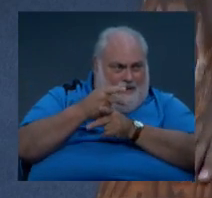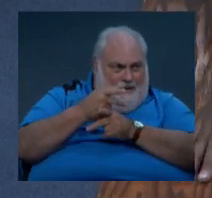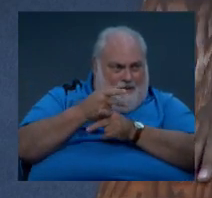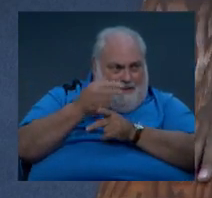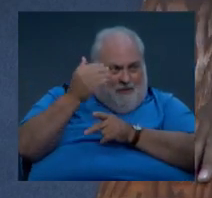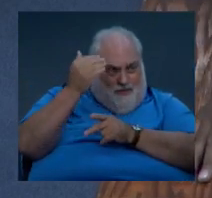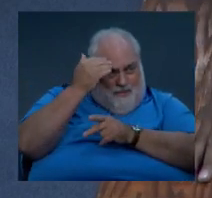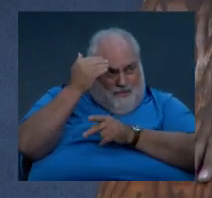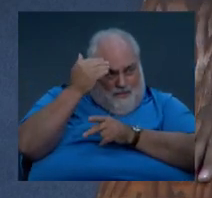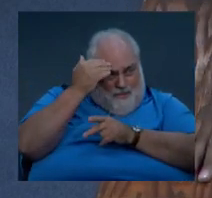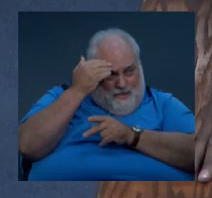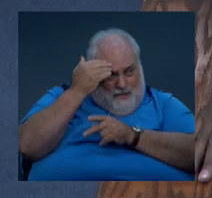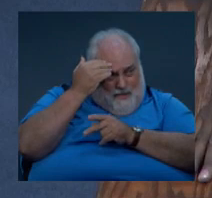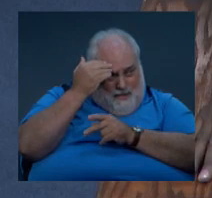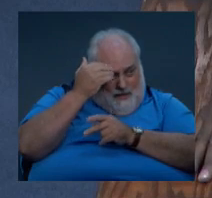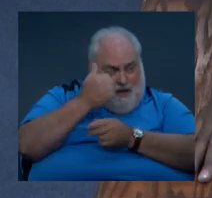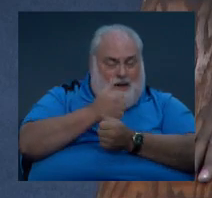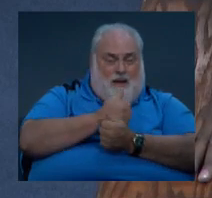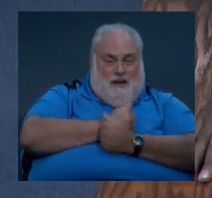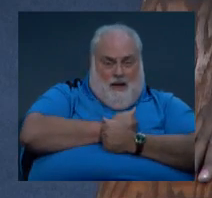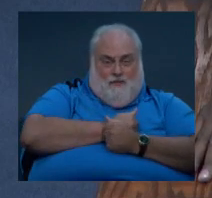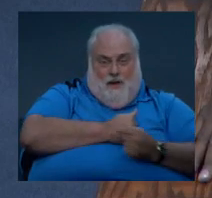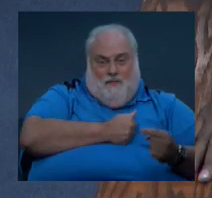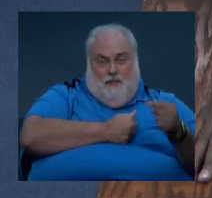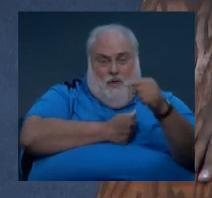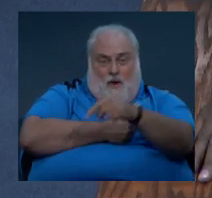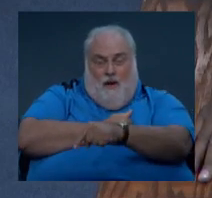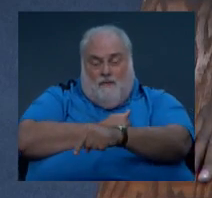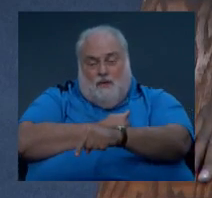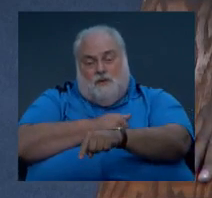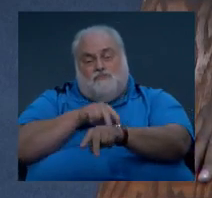you know, I would love to have come over and